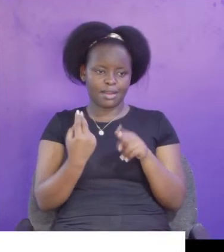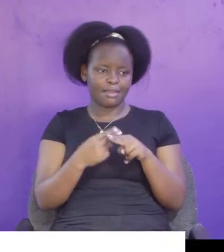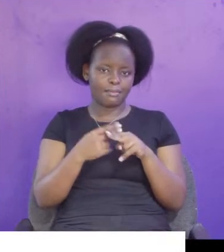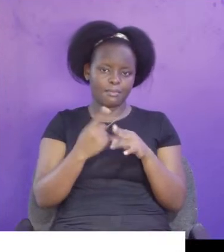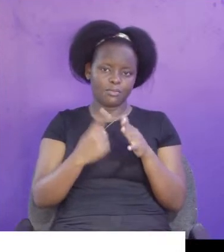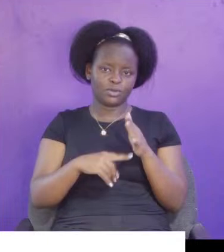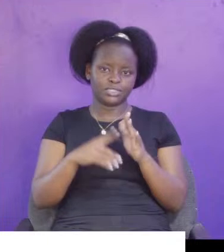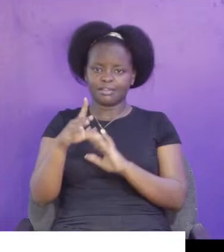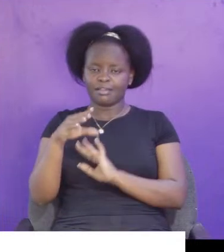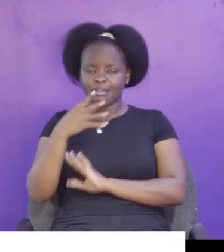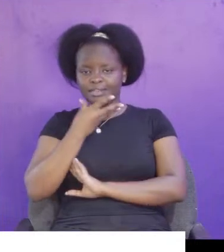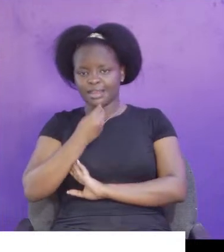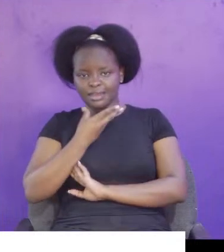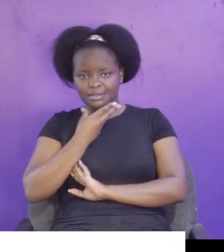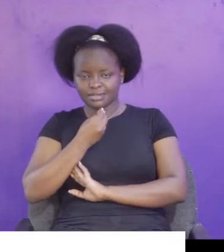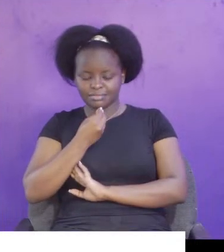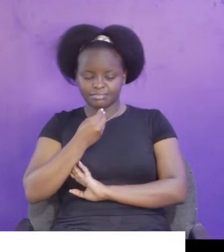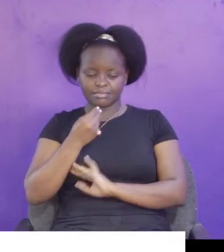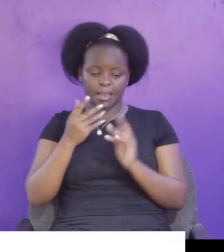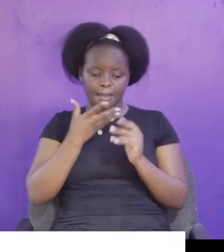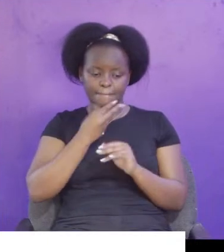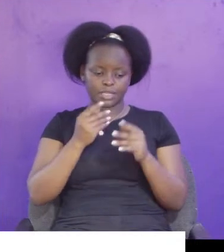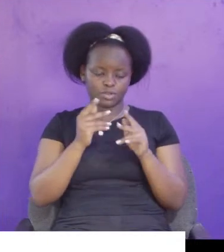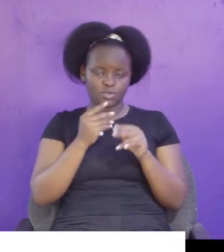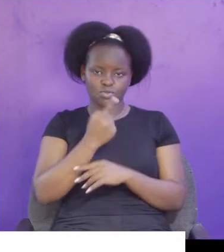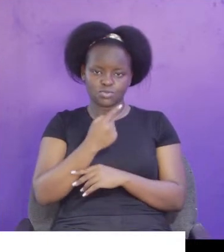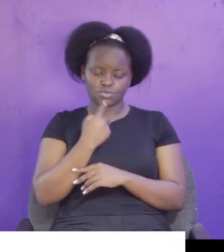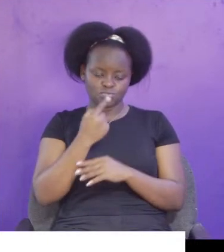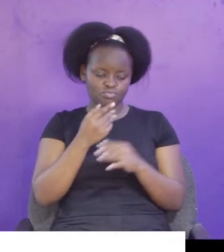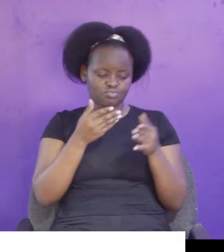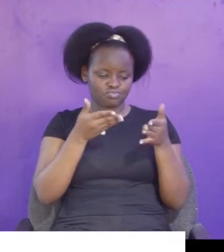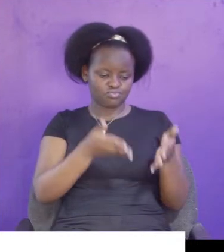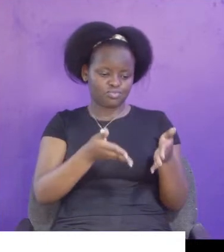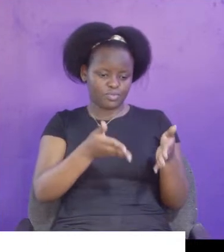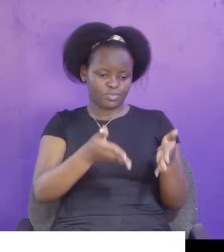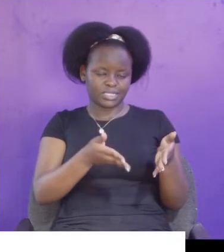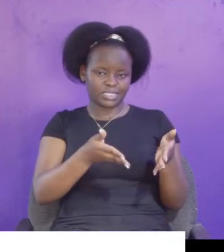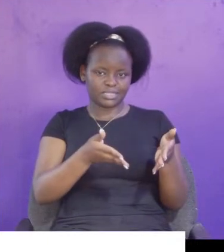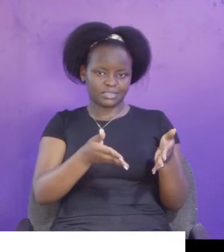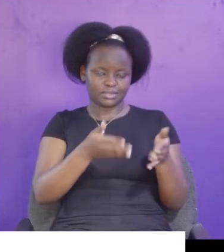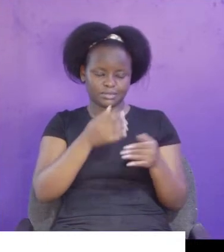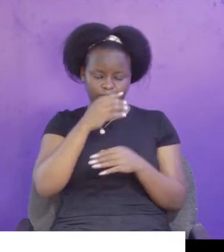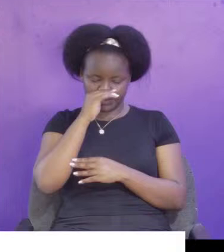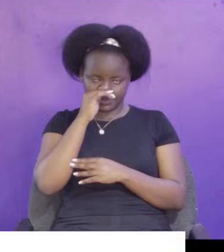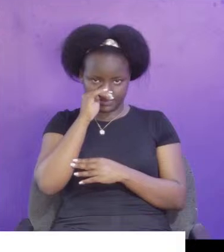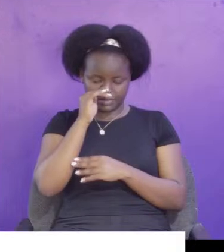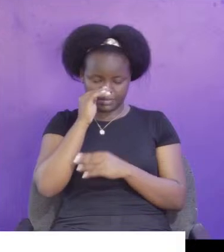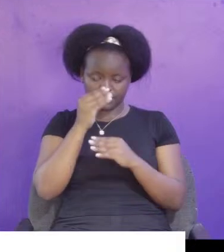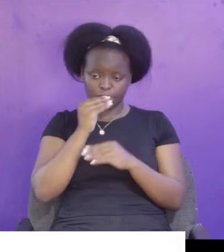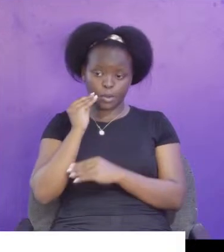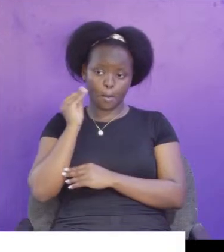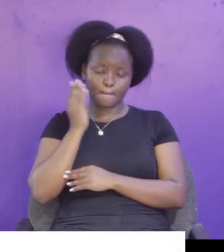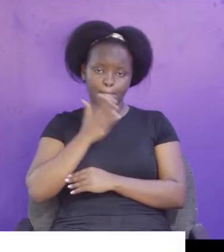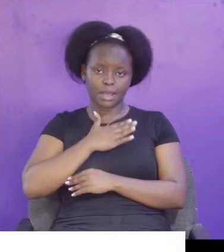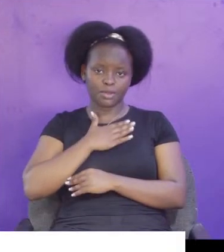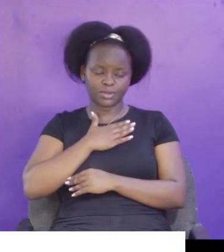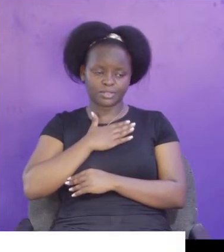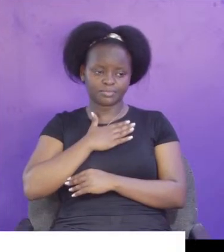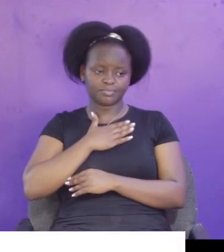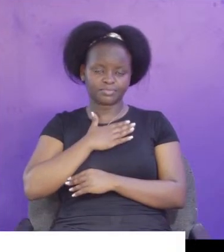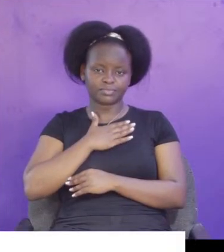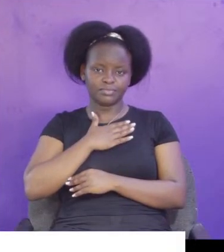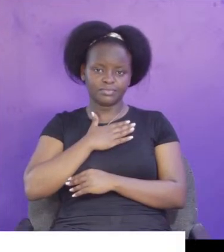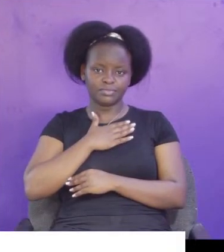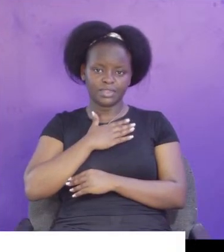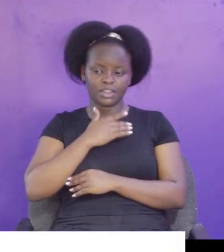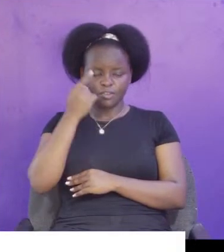A man whose presence froze rooms around the world. Our home was the Vitendawili testing ground, filled